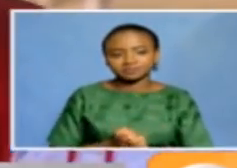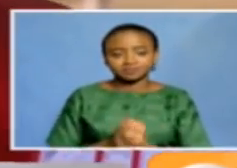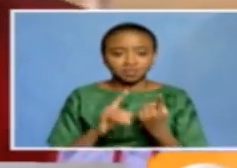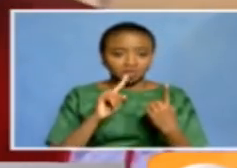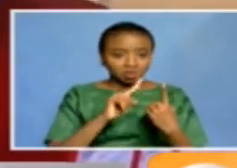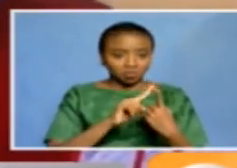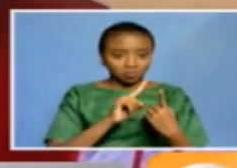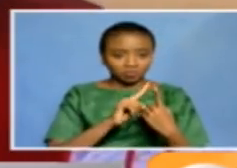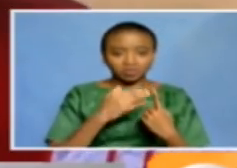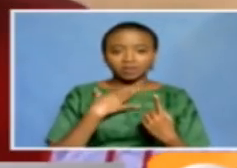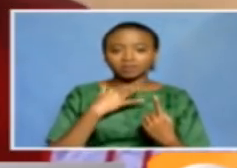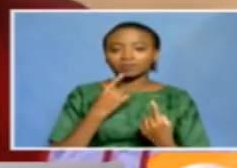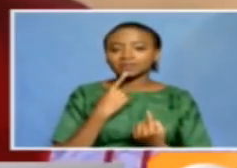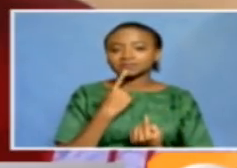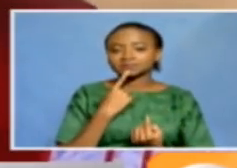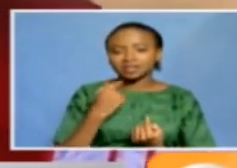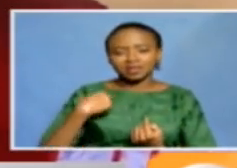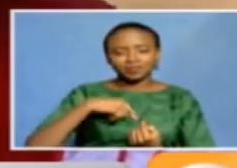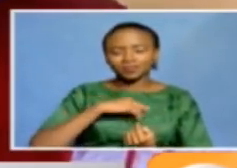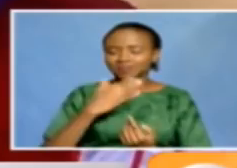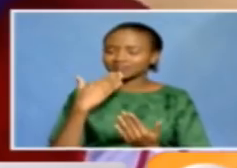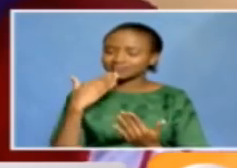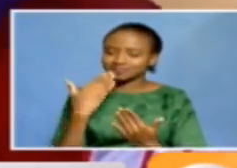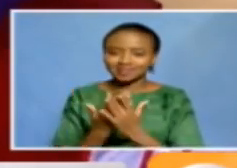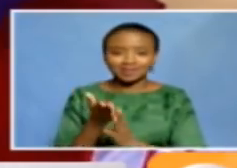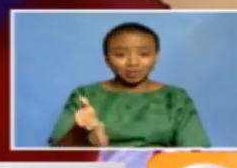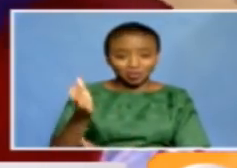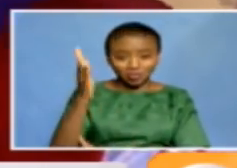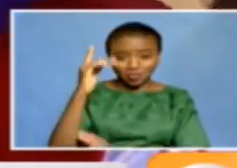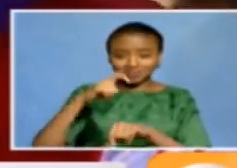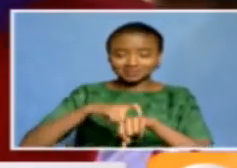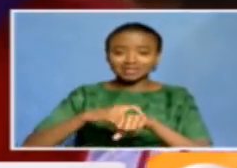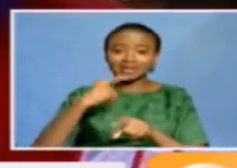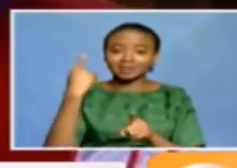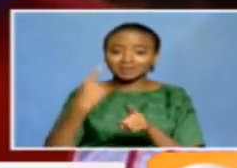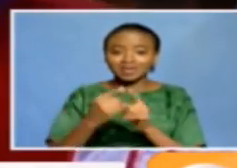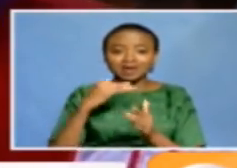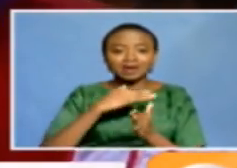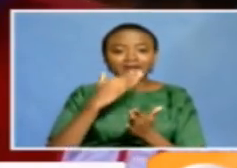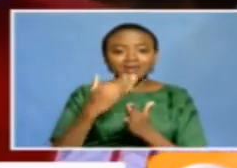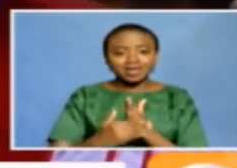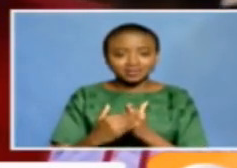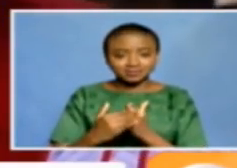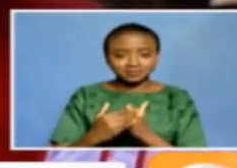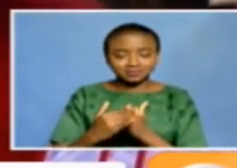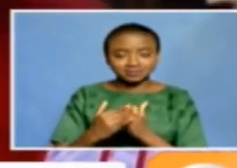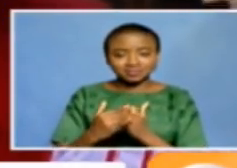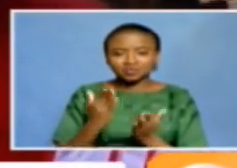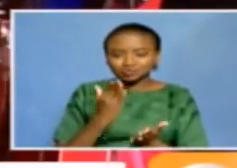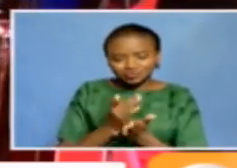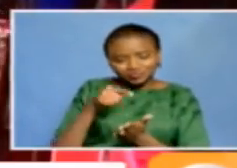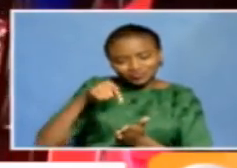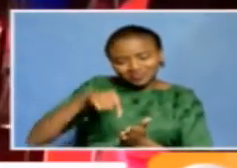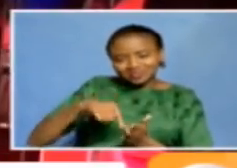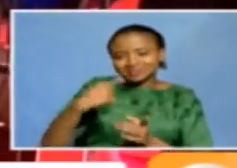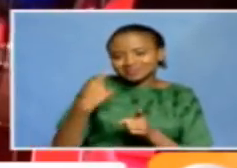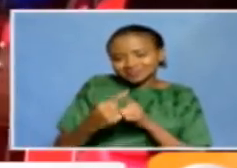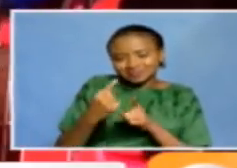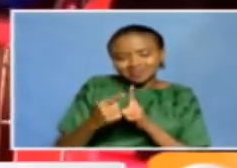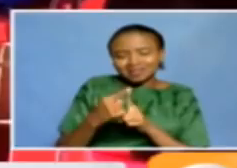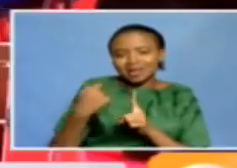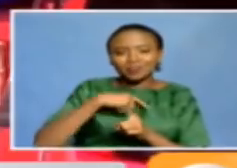that we are so grateful to God as we come to the end of the year 2018. This is one of the years that is going to go down to the history